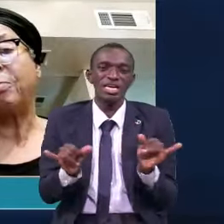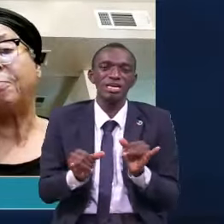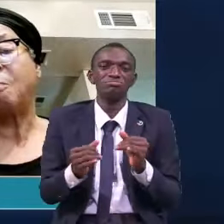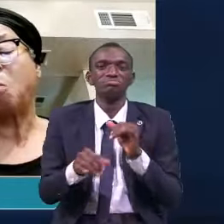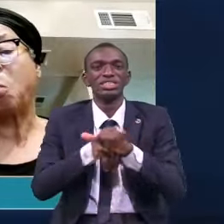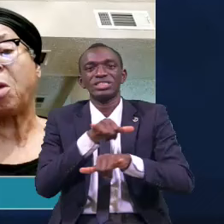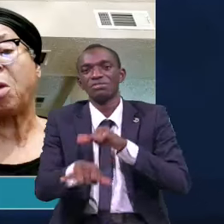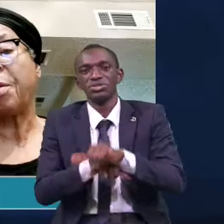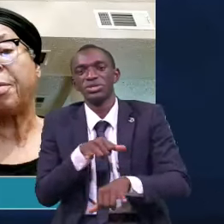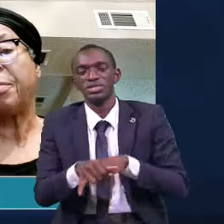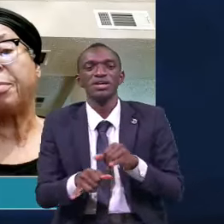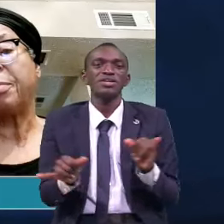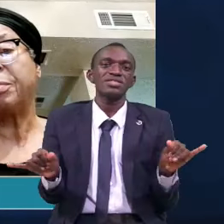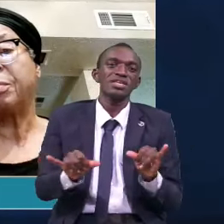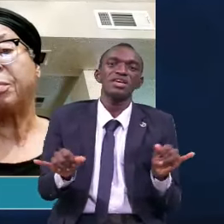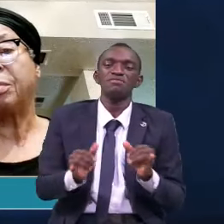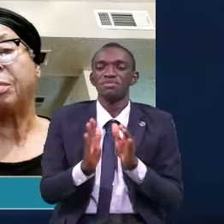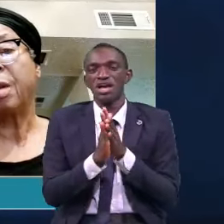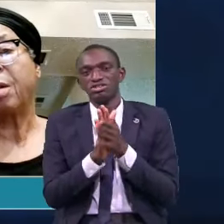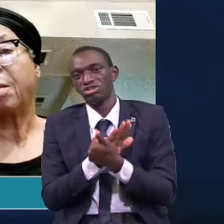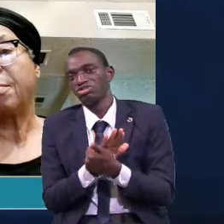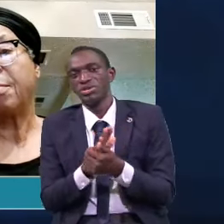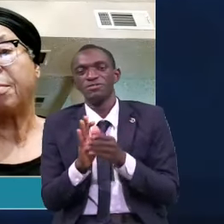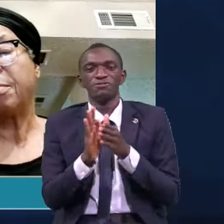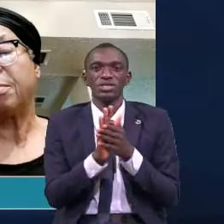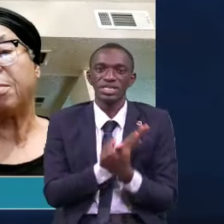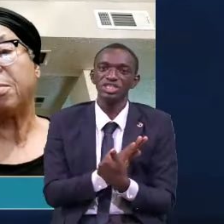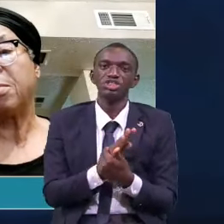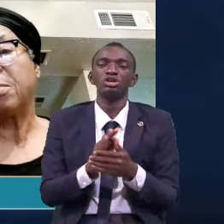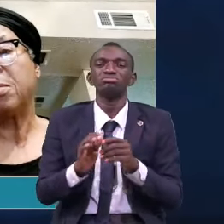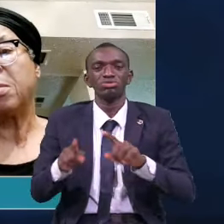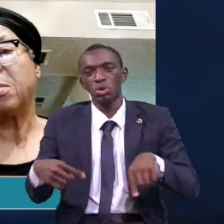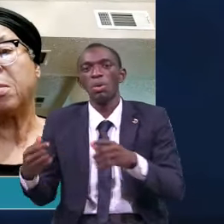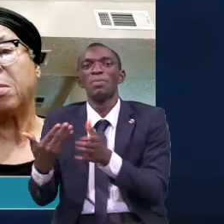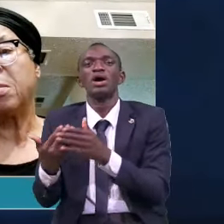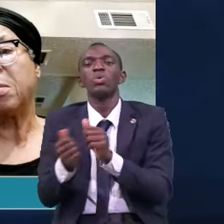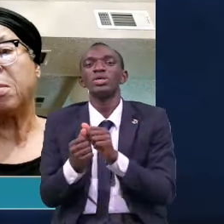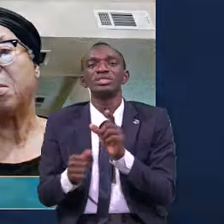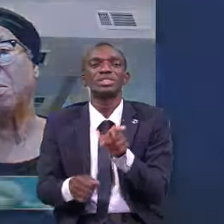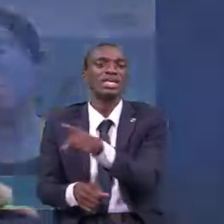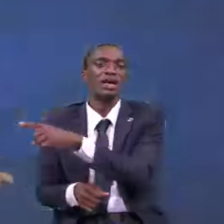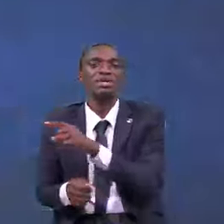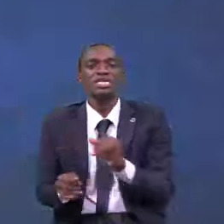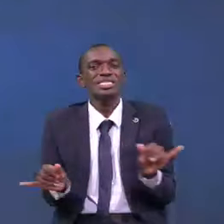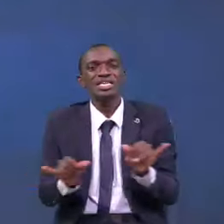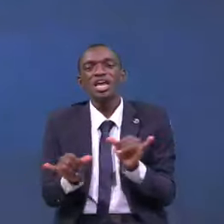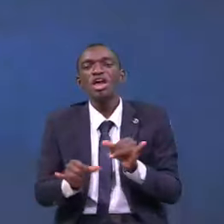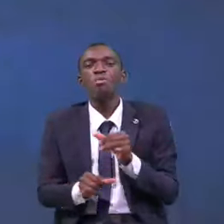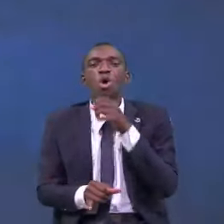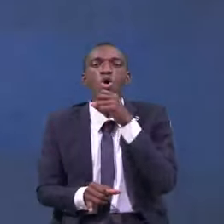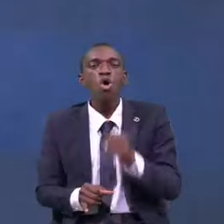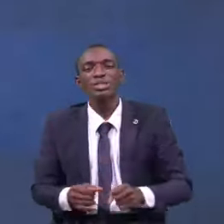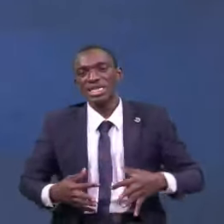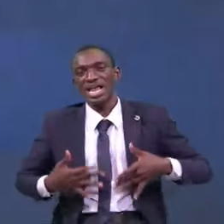them. The same adultery, fornication goes back with them. The same old lies goes back with